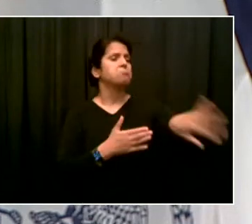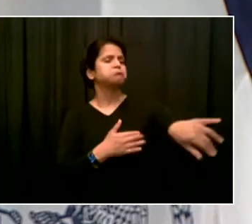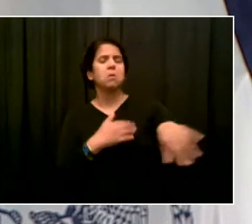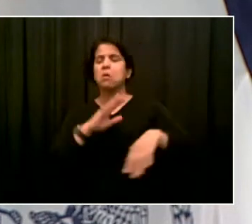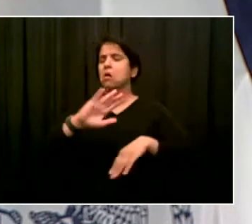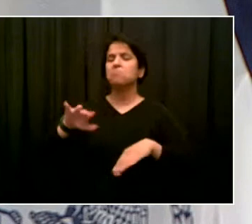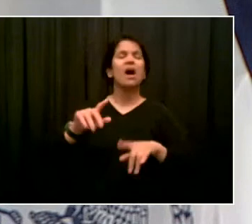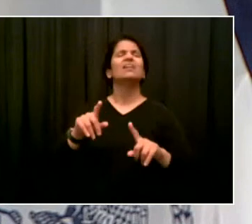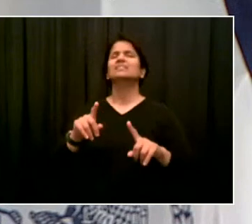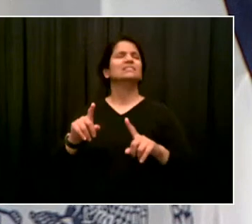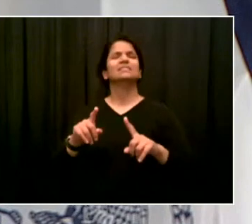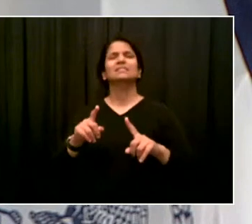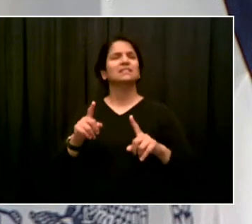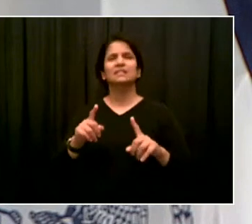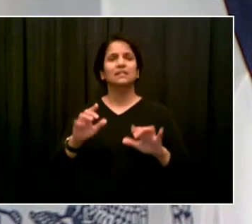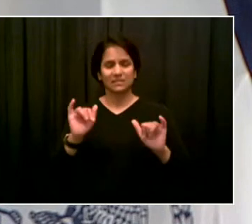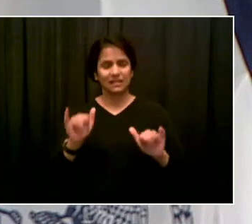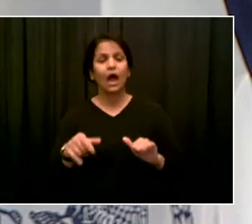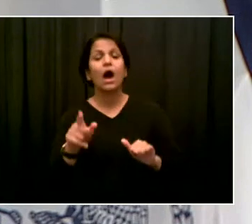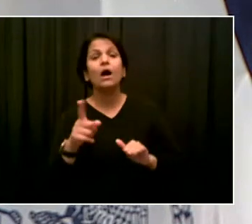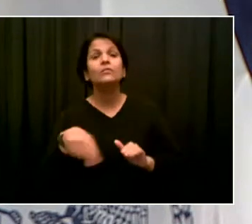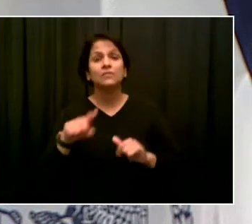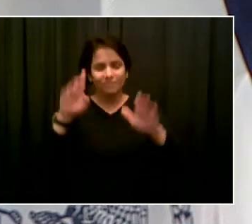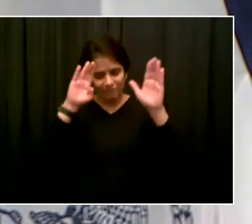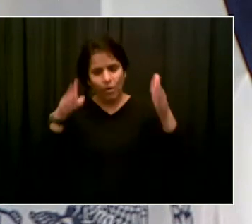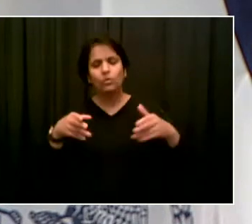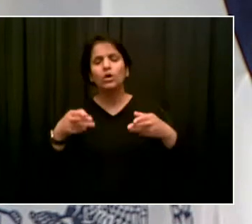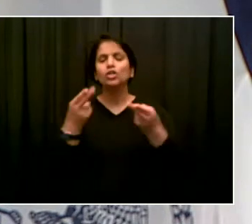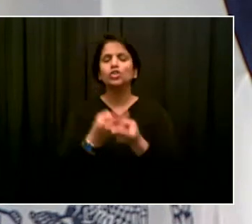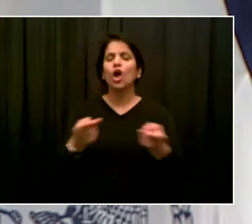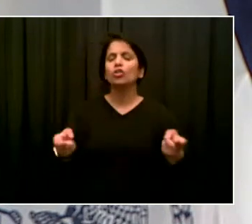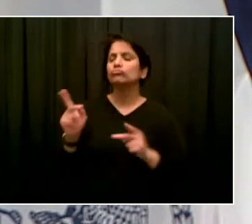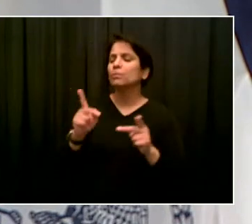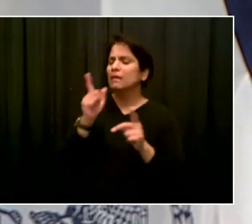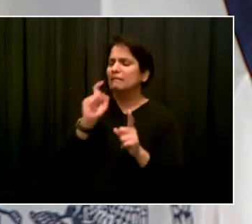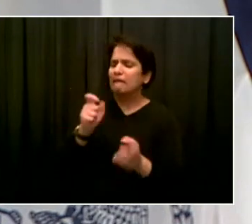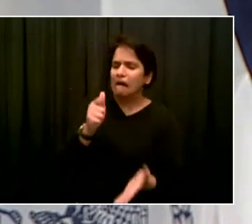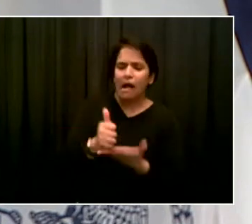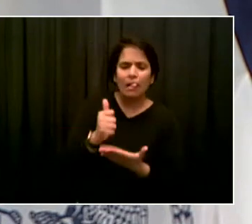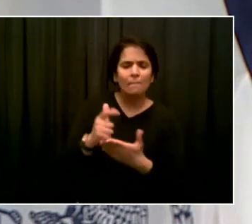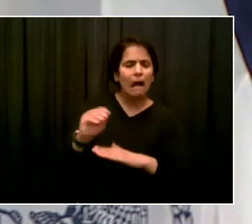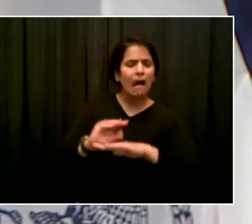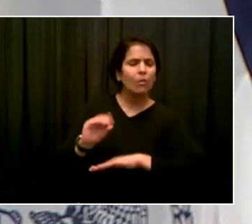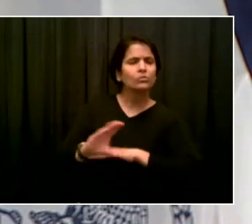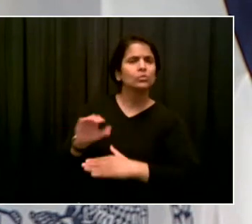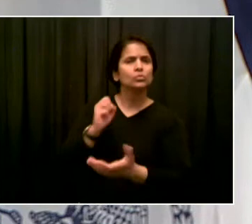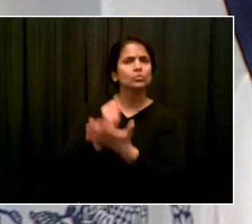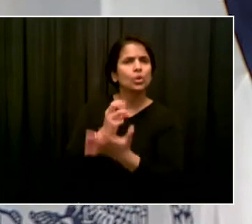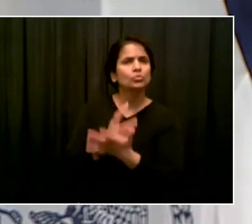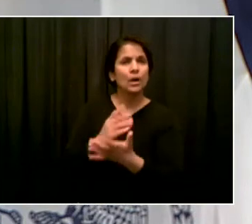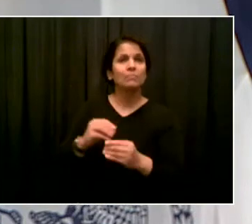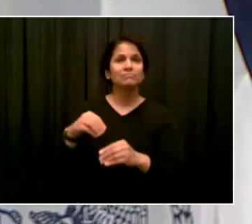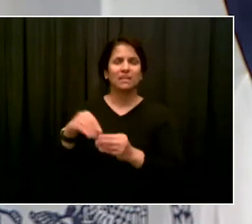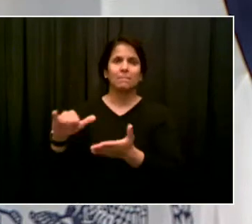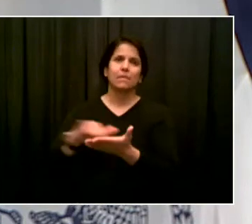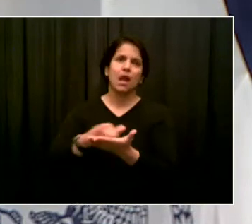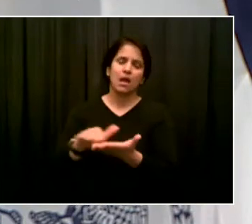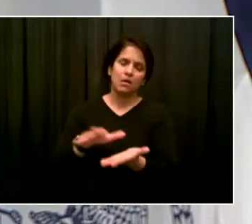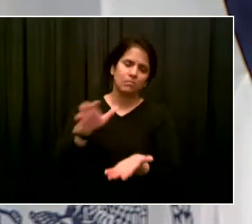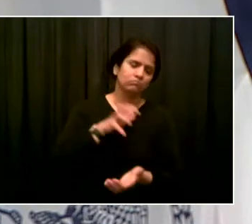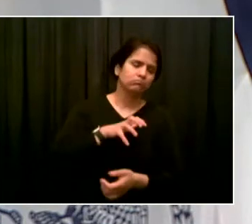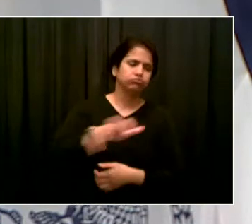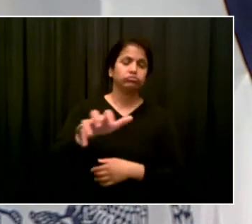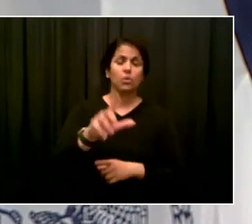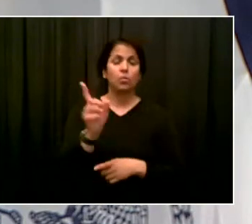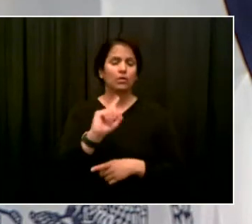parts of Manhattan where there's psychiatrists all over the place, you know, for many, many communities in this city, there are very few